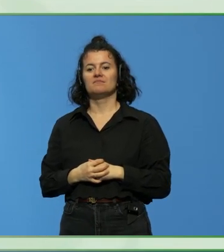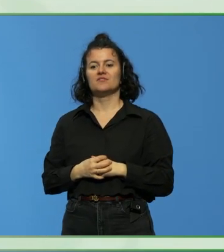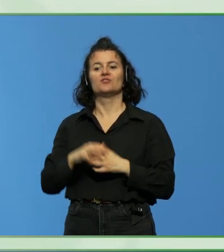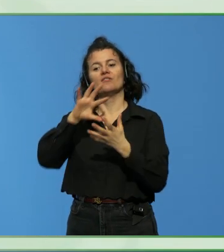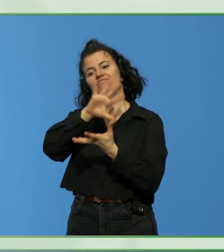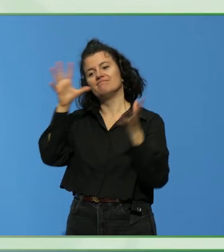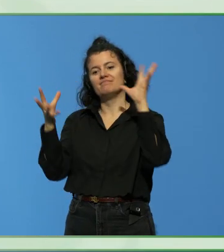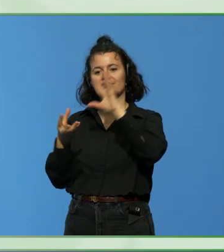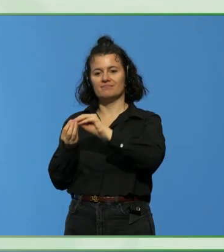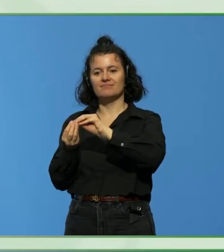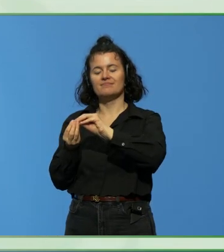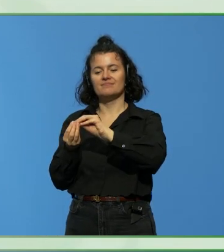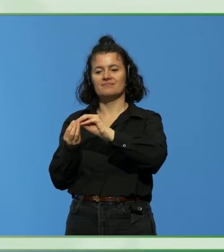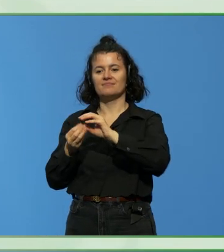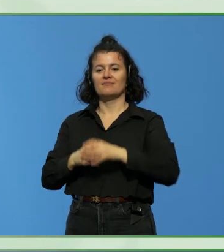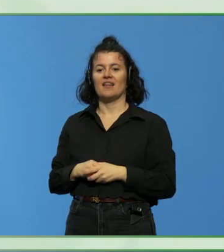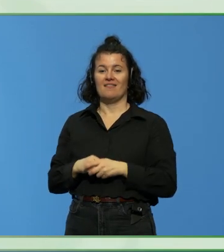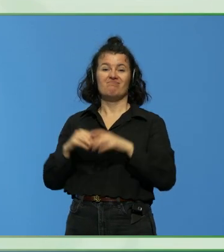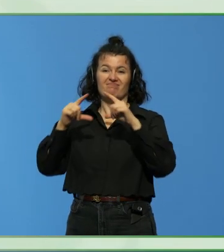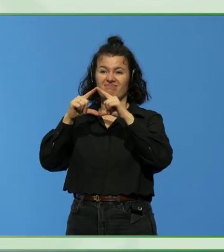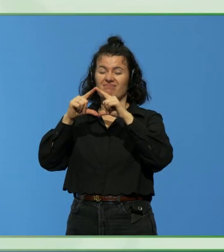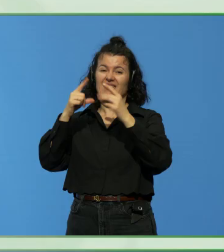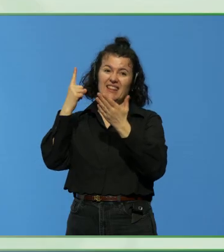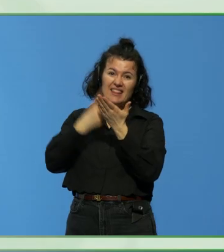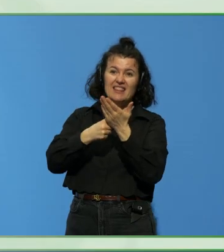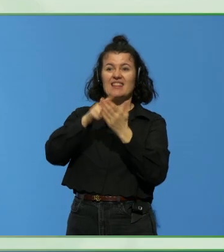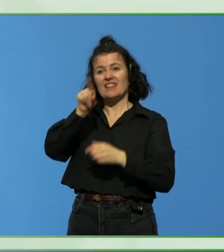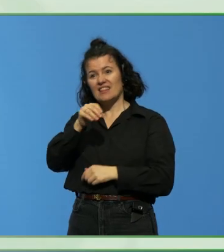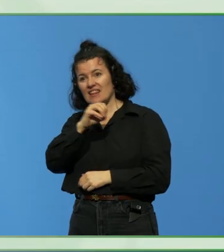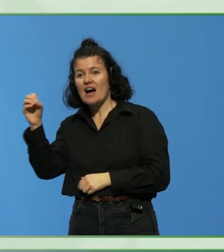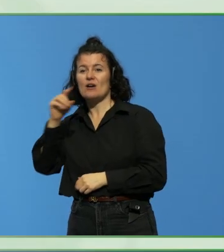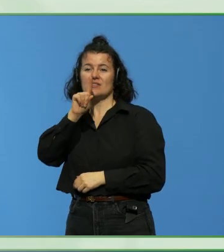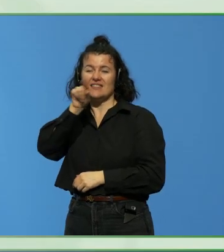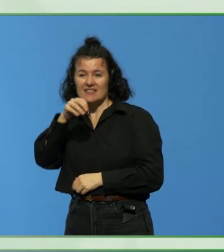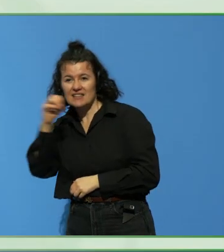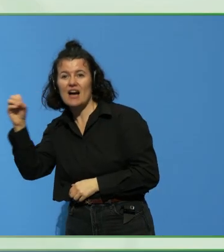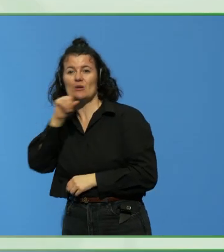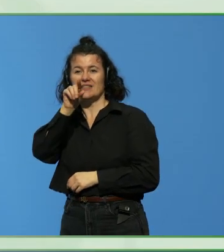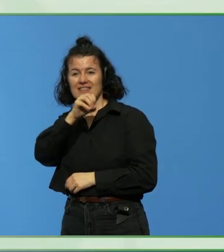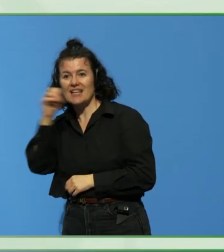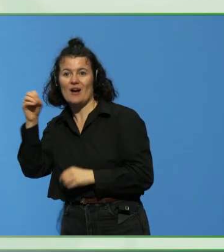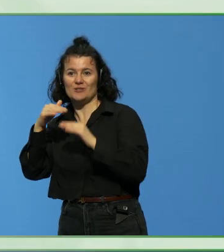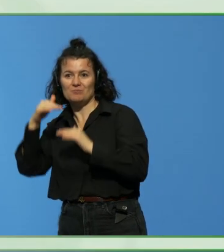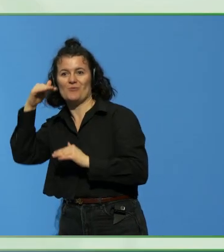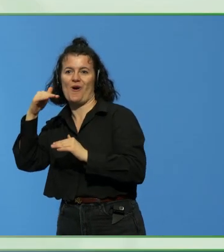additional tickets were sold, partly to extra communication about accessibility.